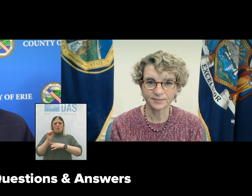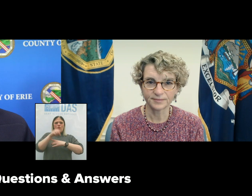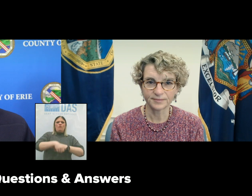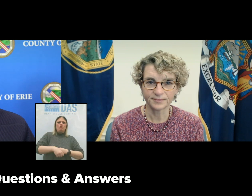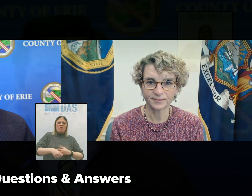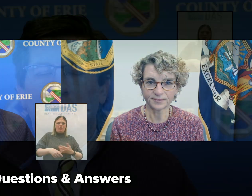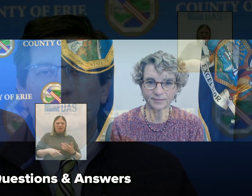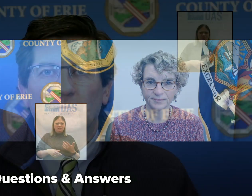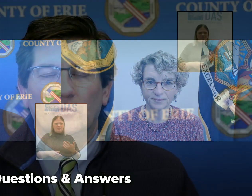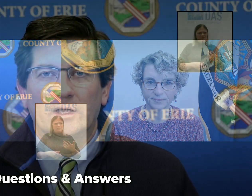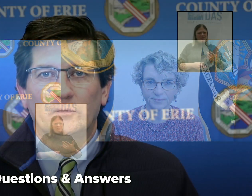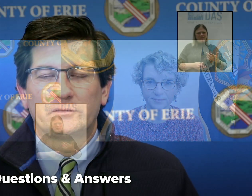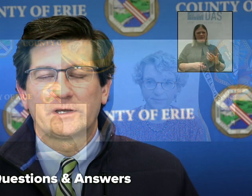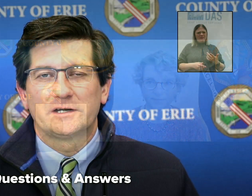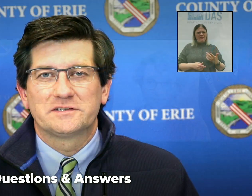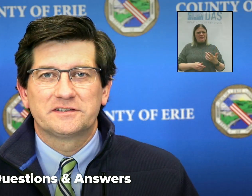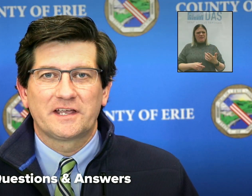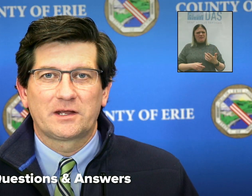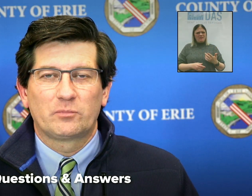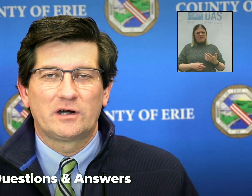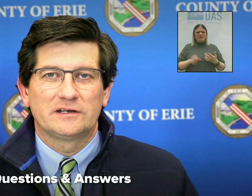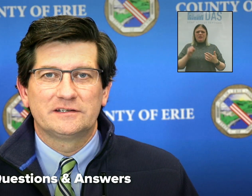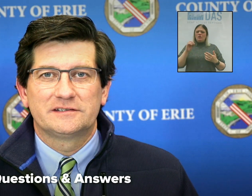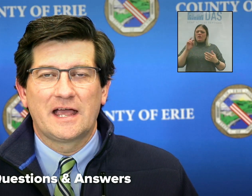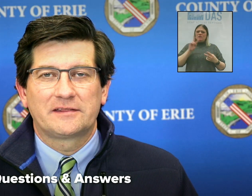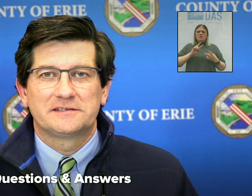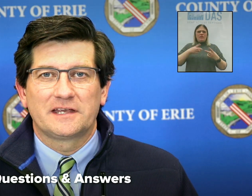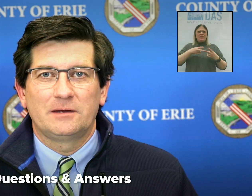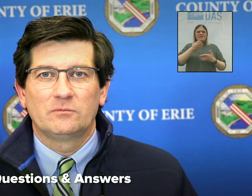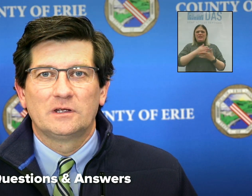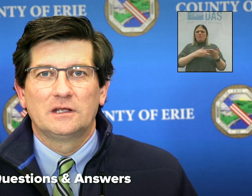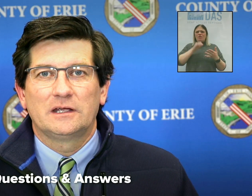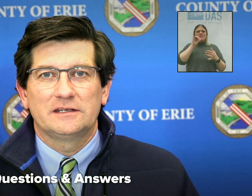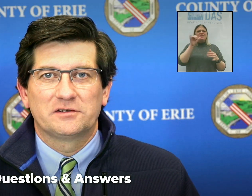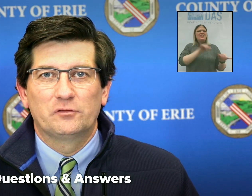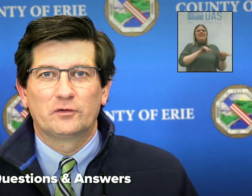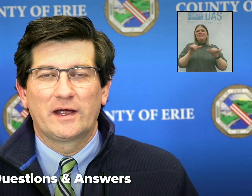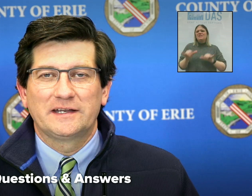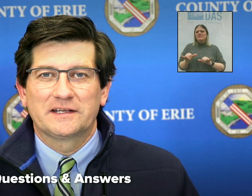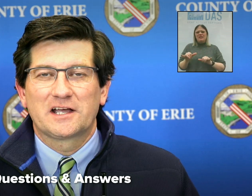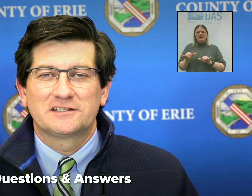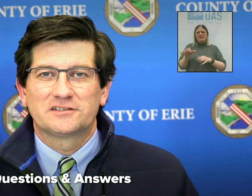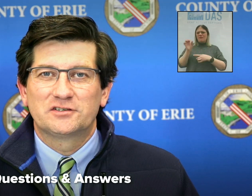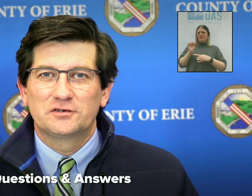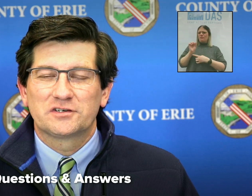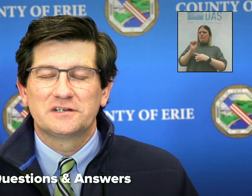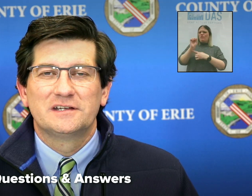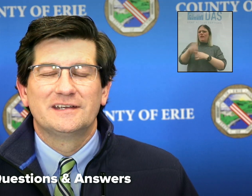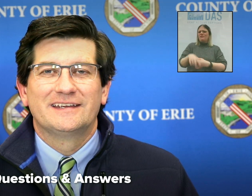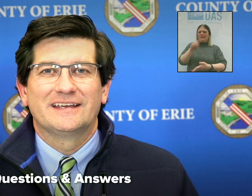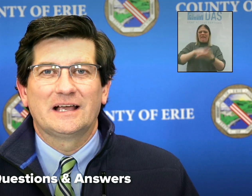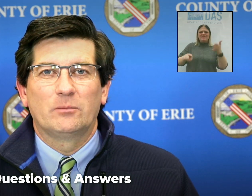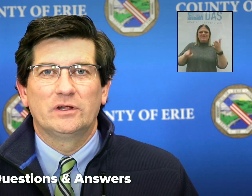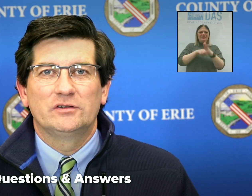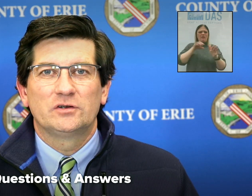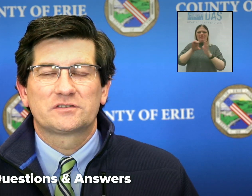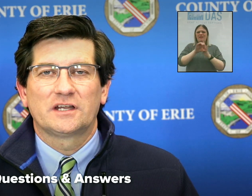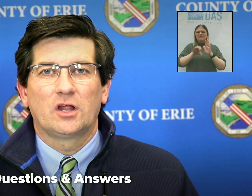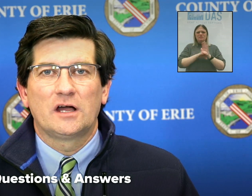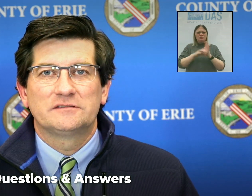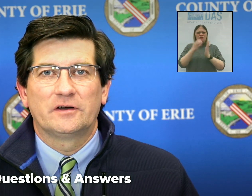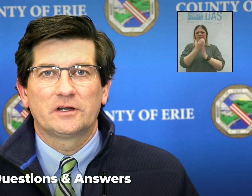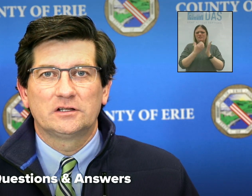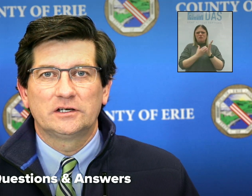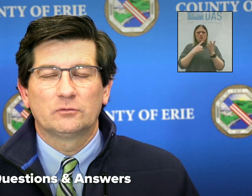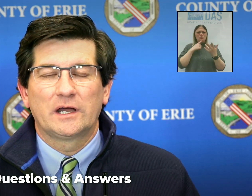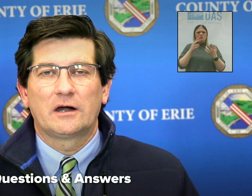procedure? Well, with regards to the second part, it is not the same as overriding the Constitution. But New York State